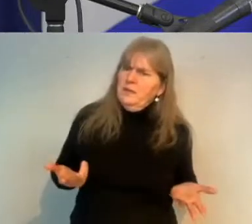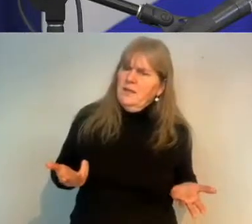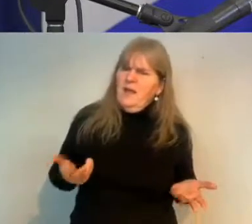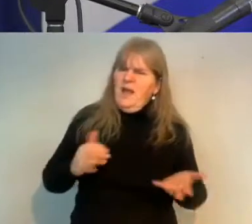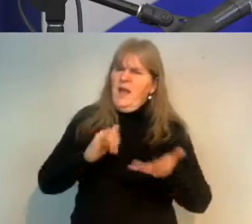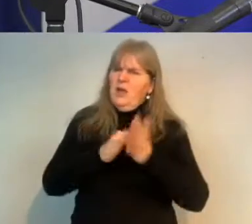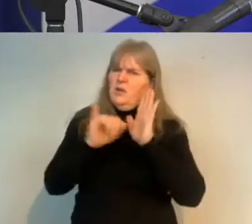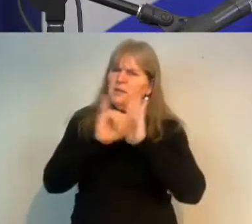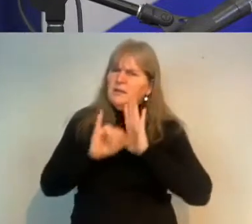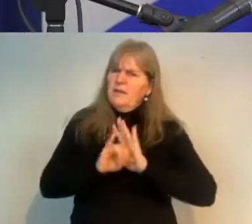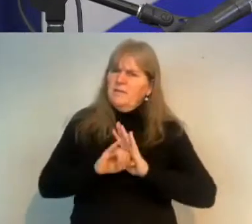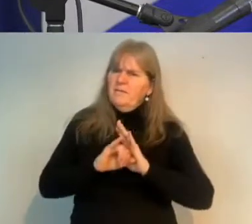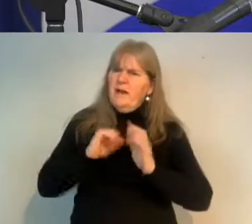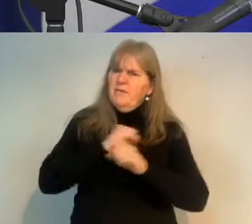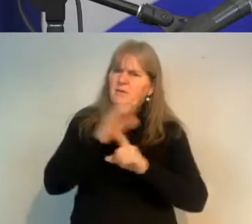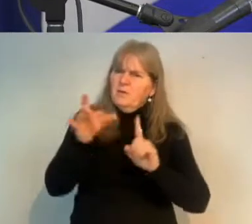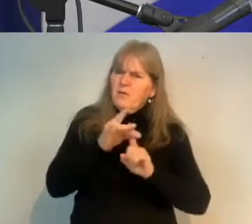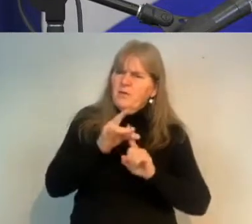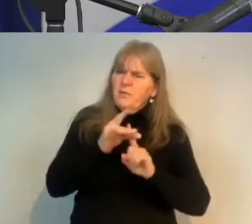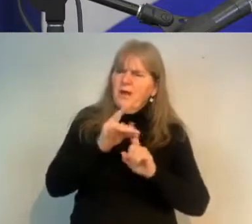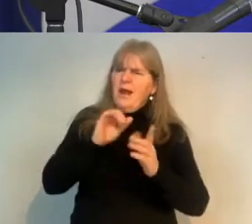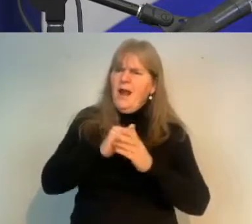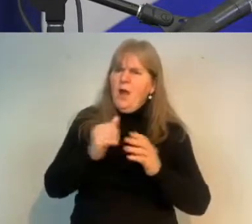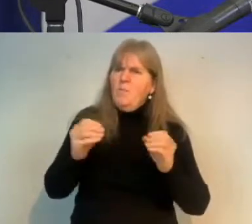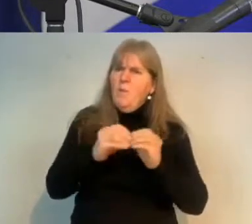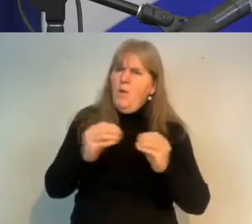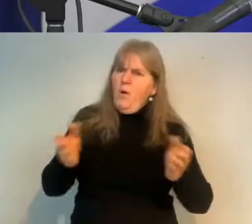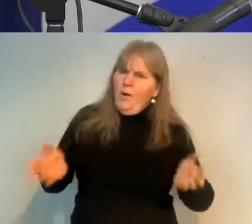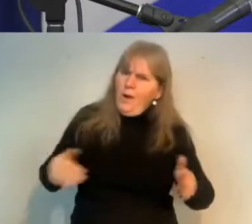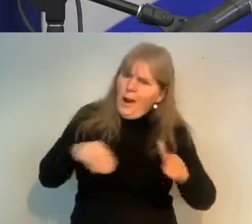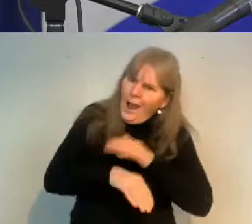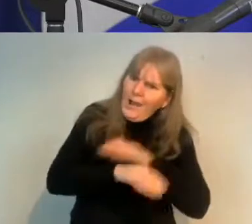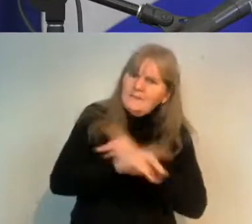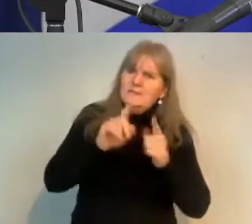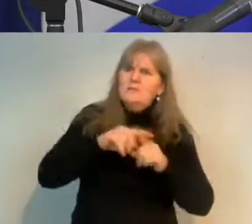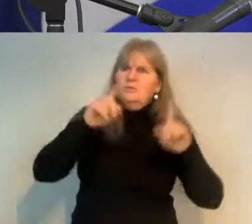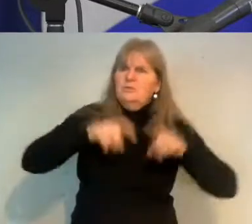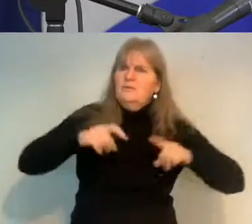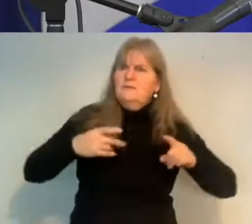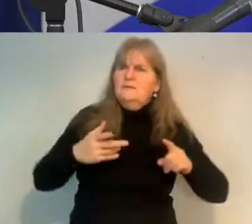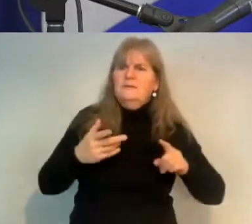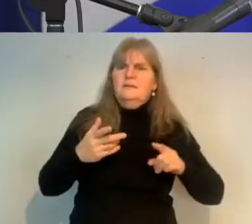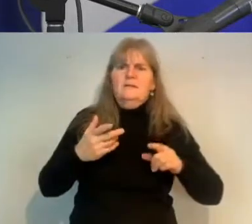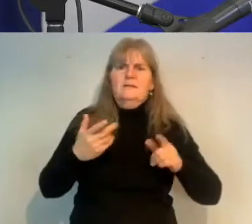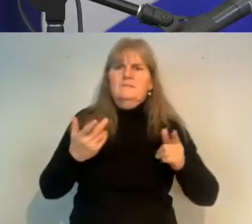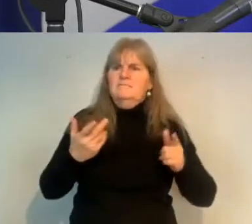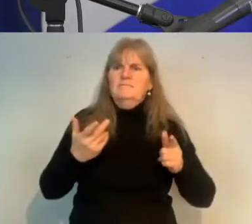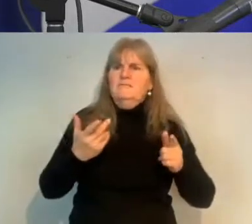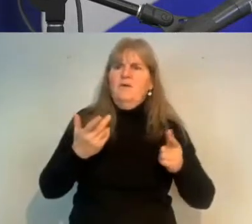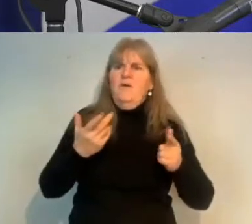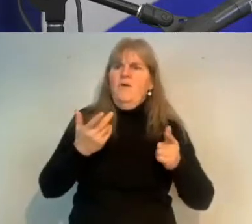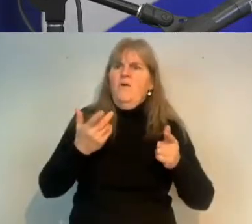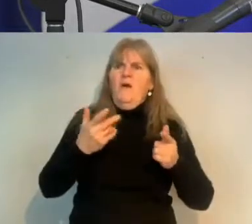people who need access to these COVID support programs get them if they don't have proof of their